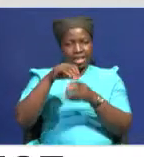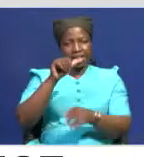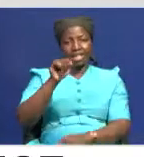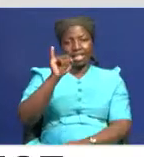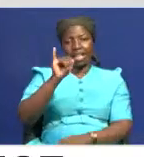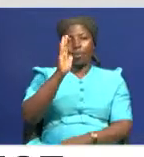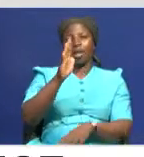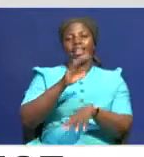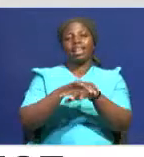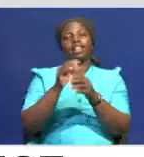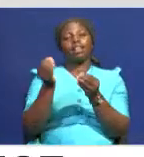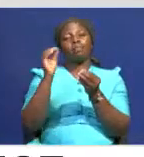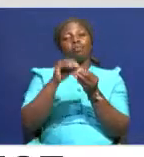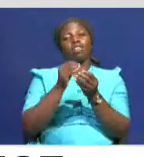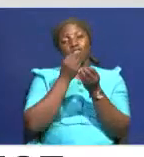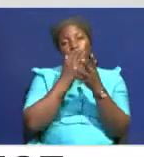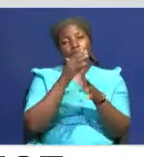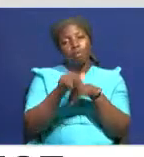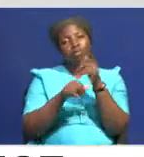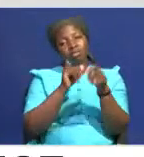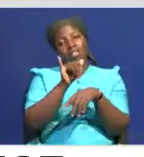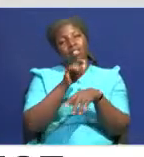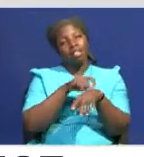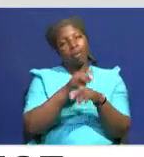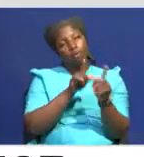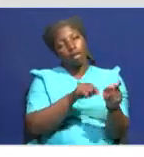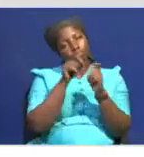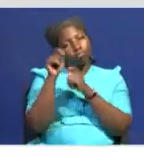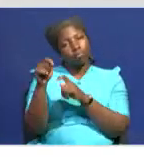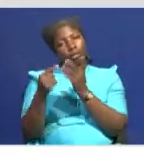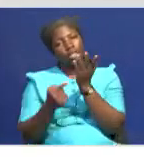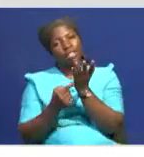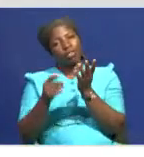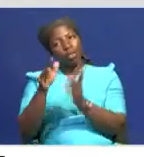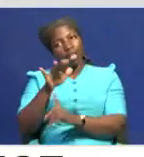that even as we transit into the digital space as the country.